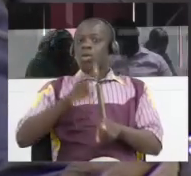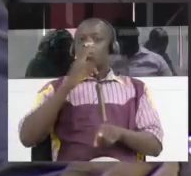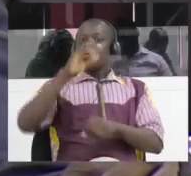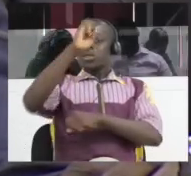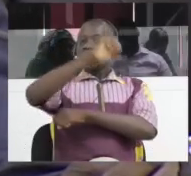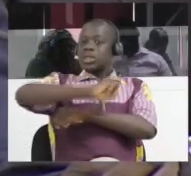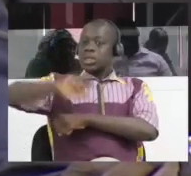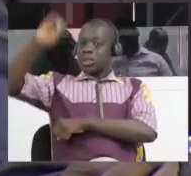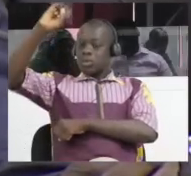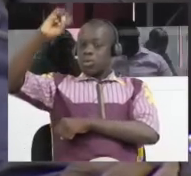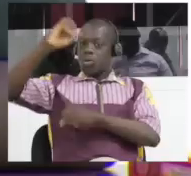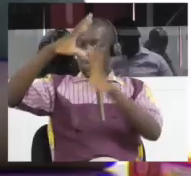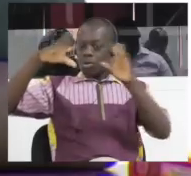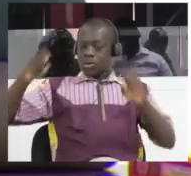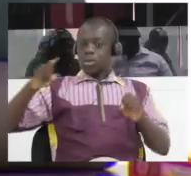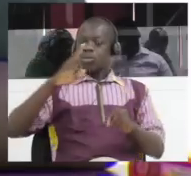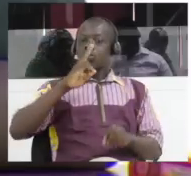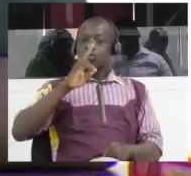most senior captain amongst you?